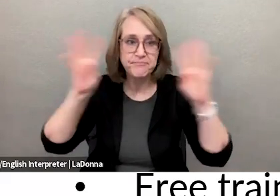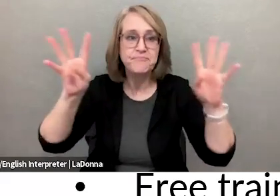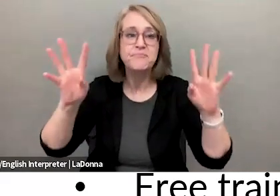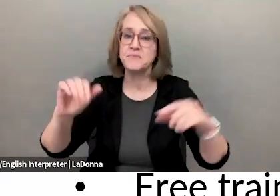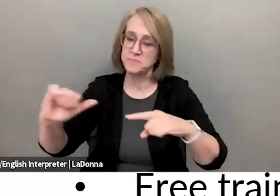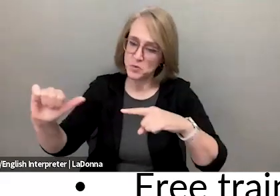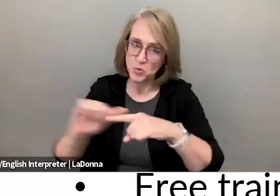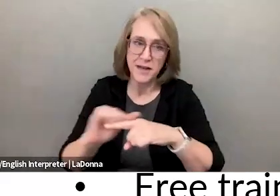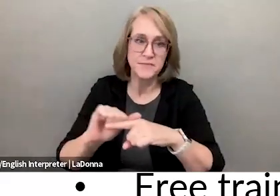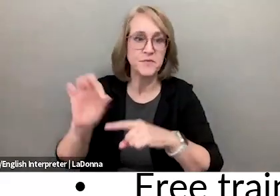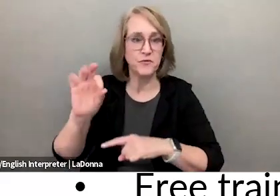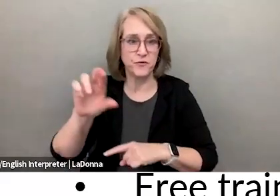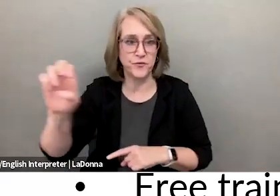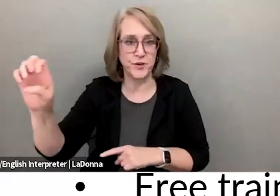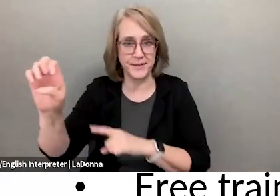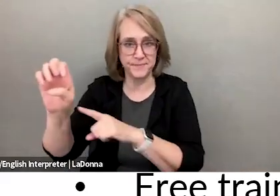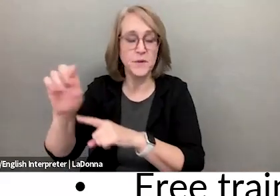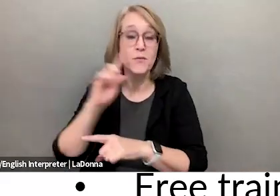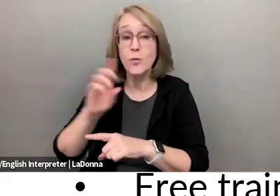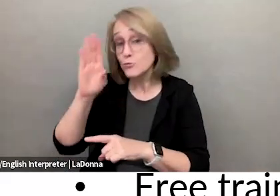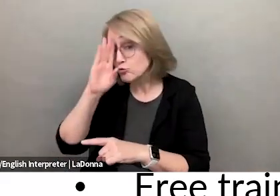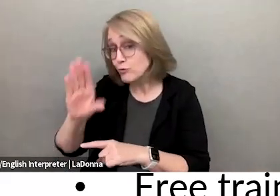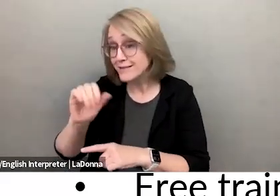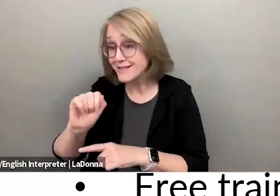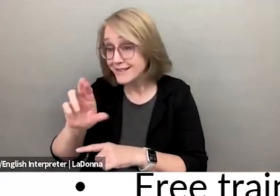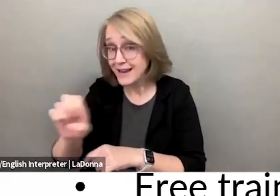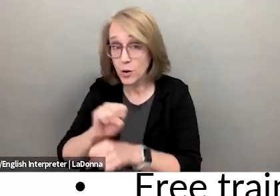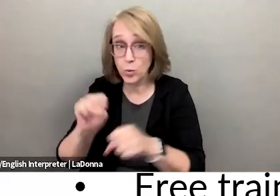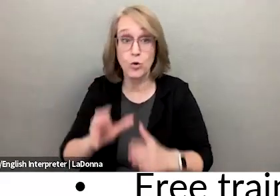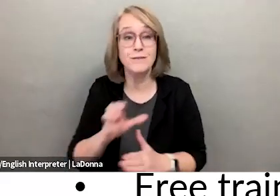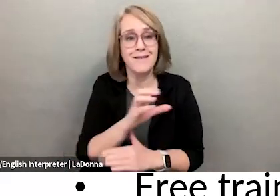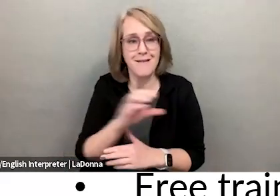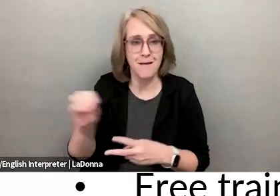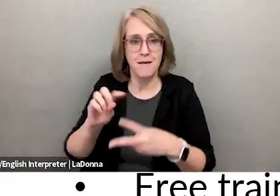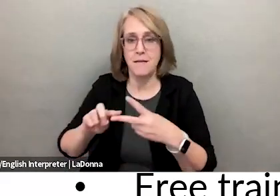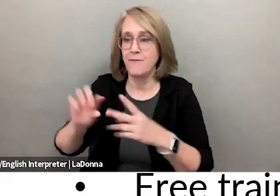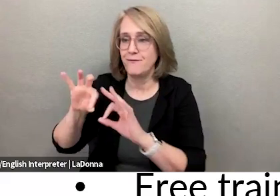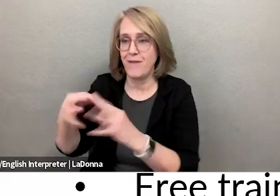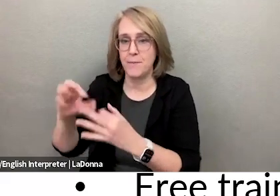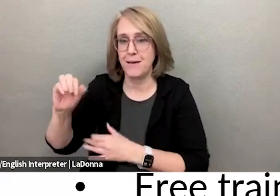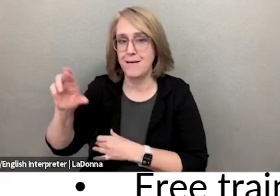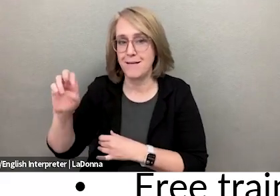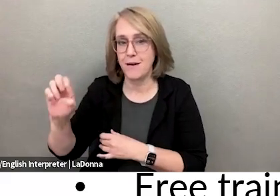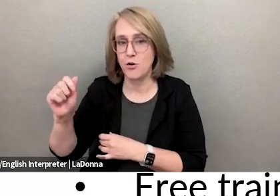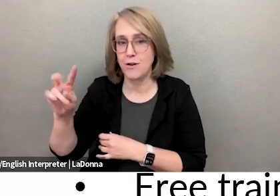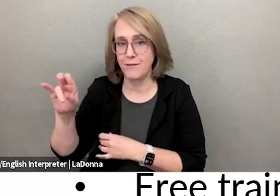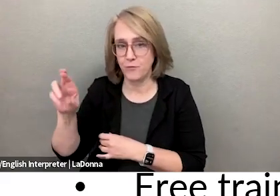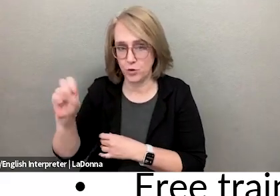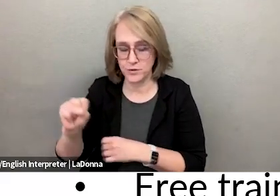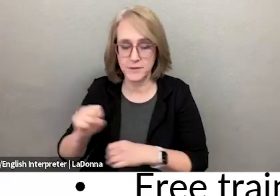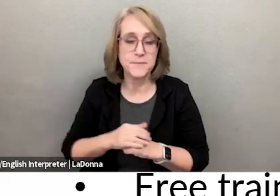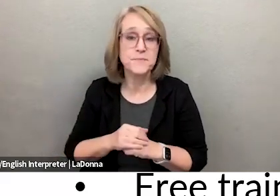available to both our direct care workers as well as family caregivers. So this certified direct